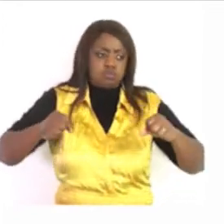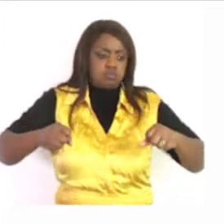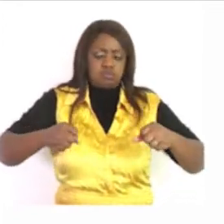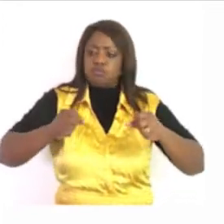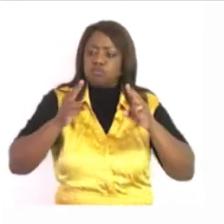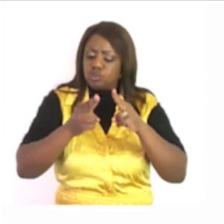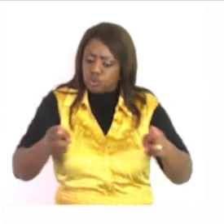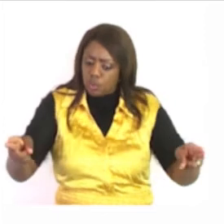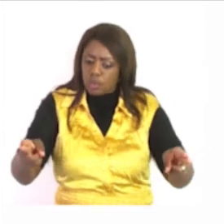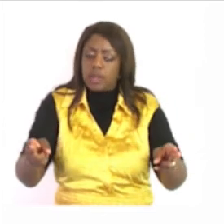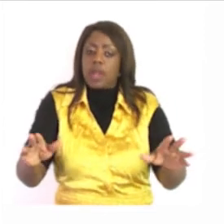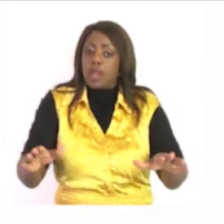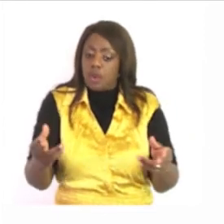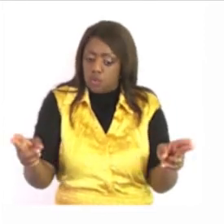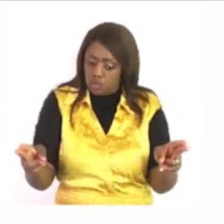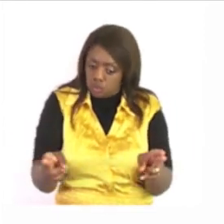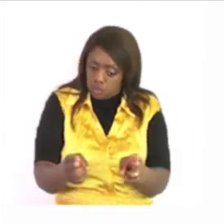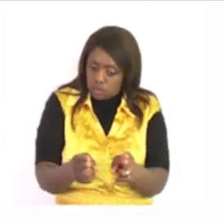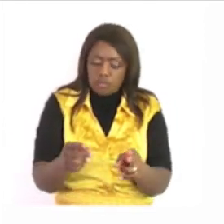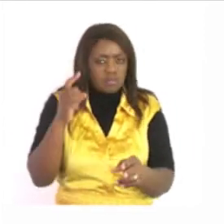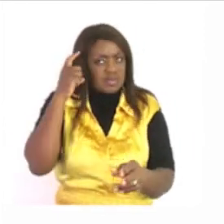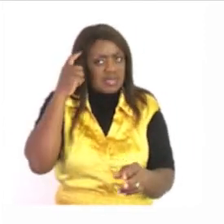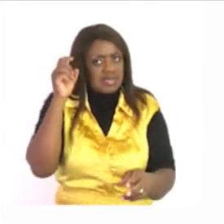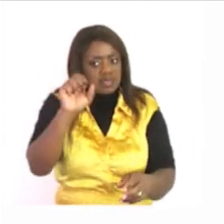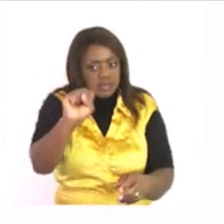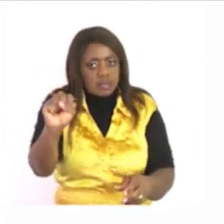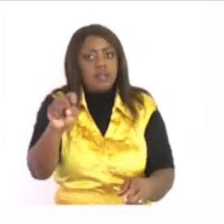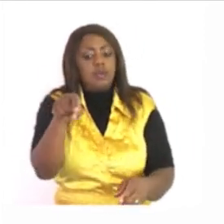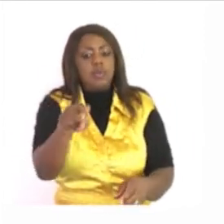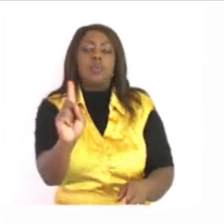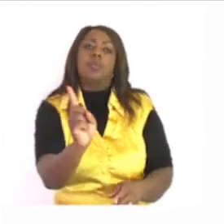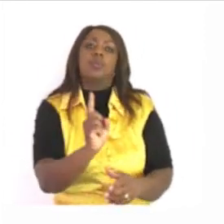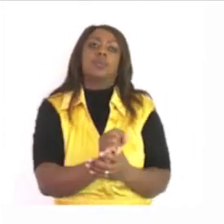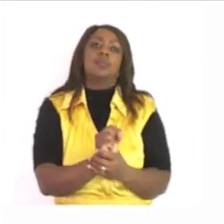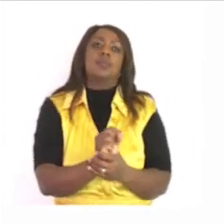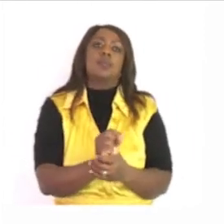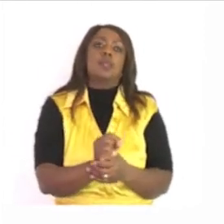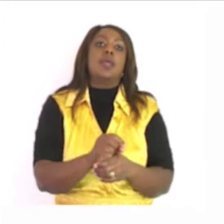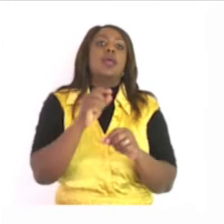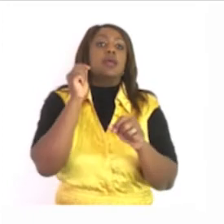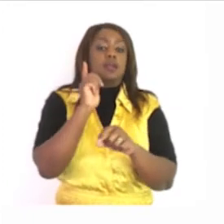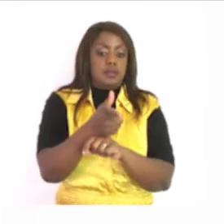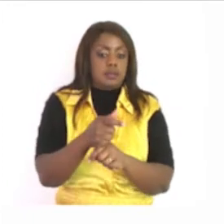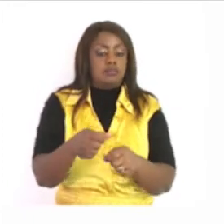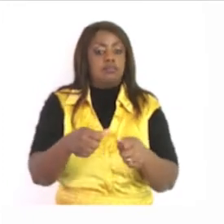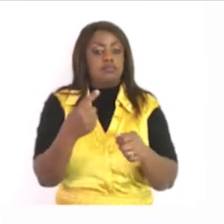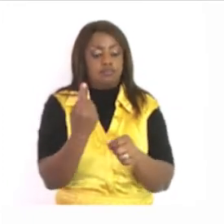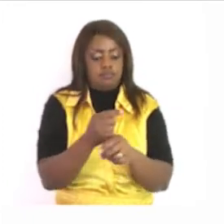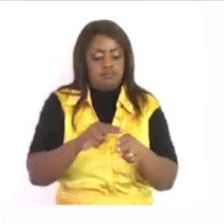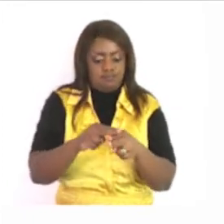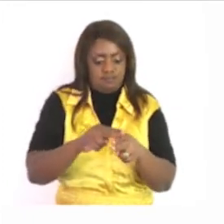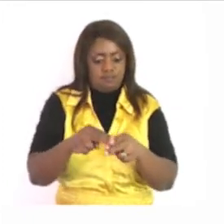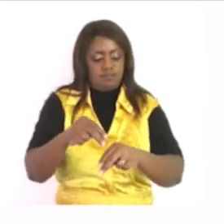something, someone, from base to top, that is the definition of height.